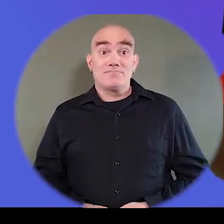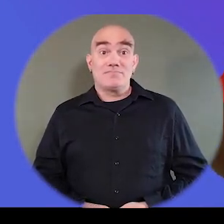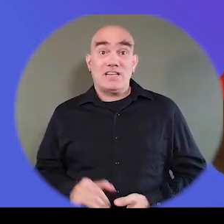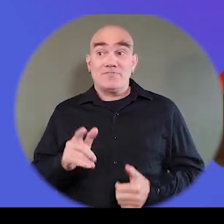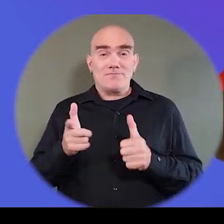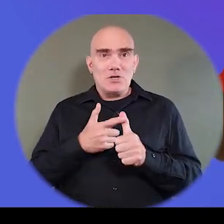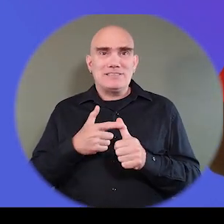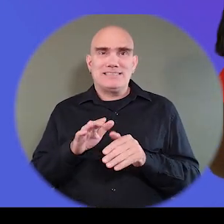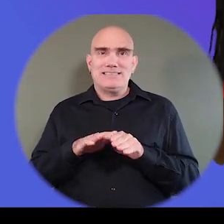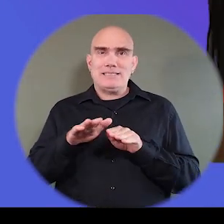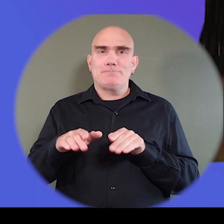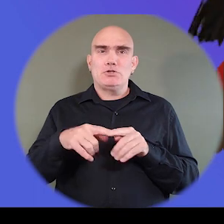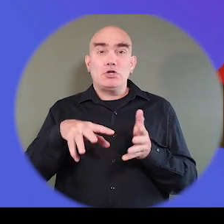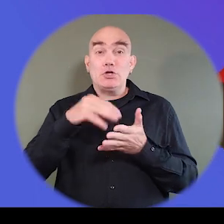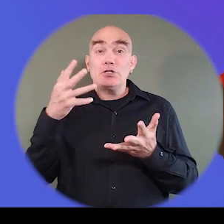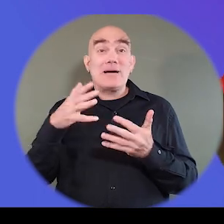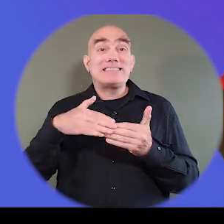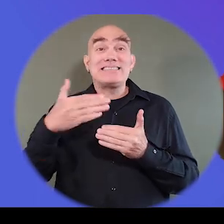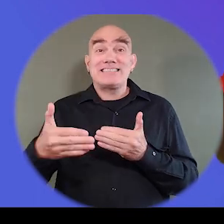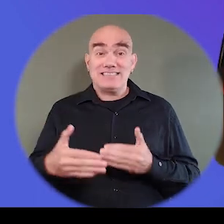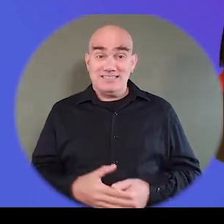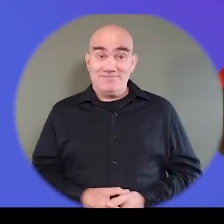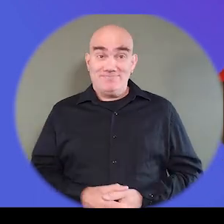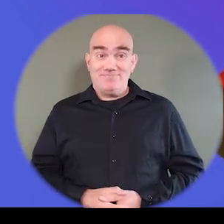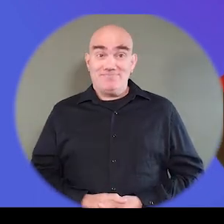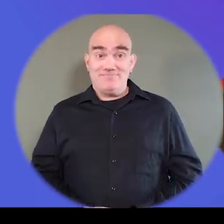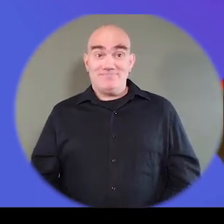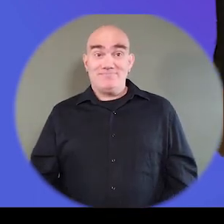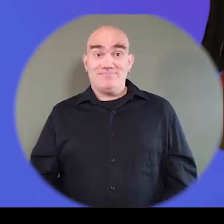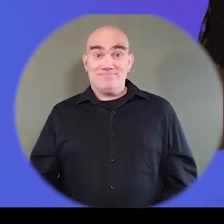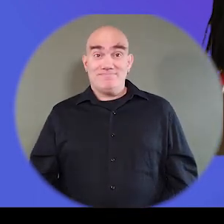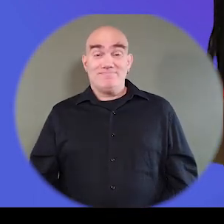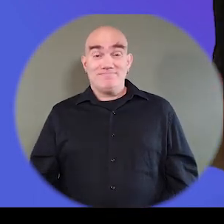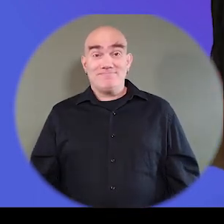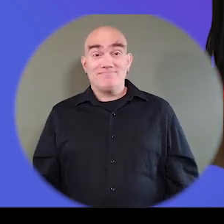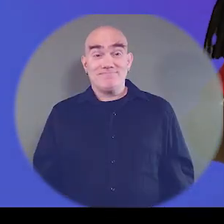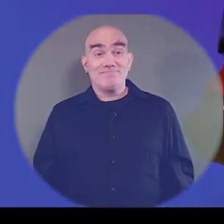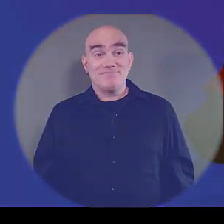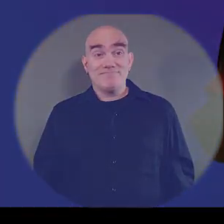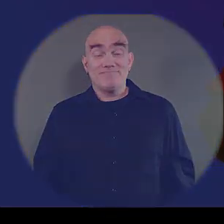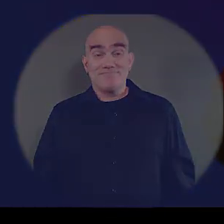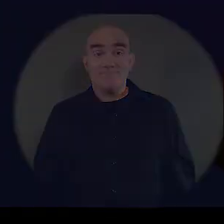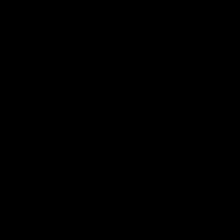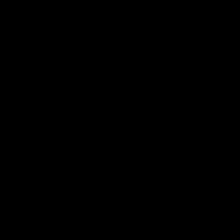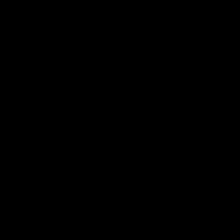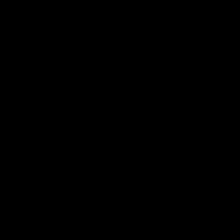about sex. That's the first step to learning what's next.